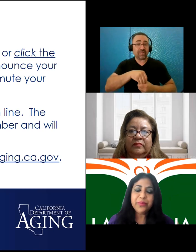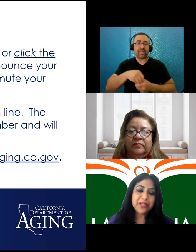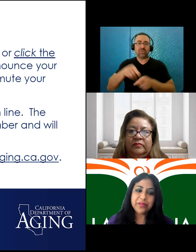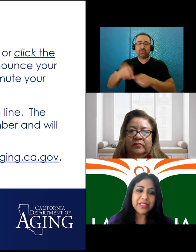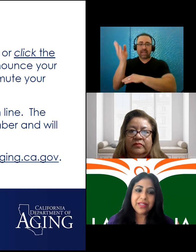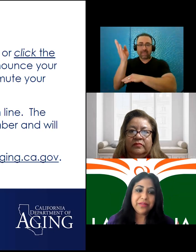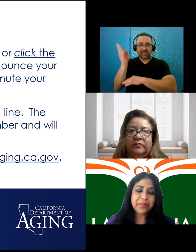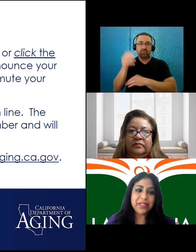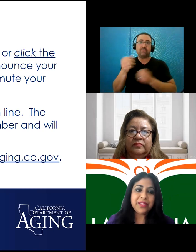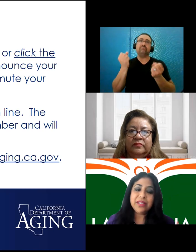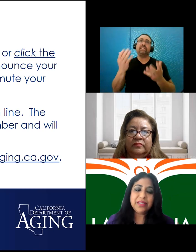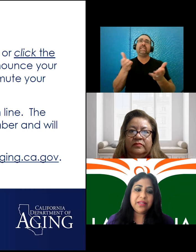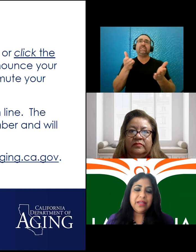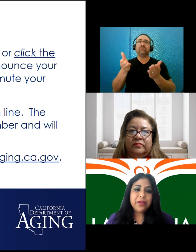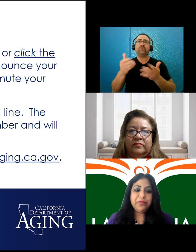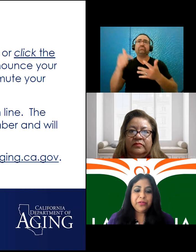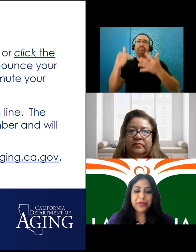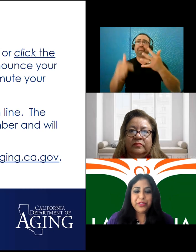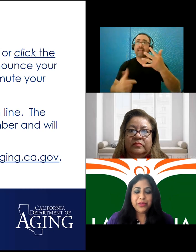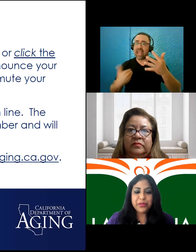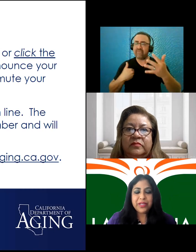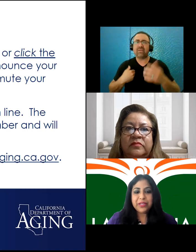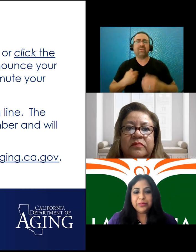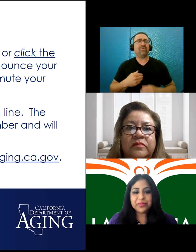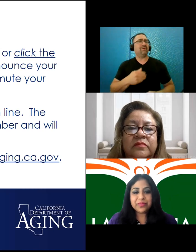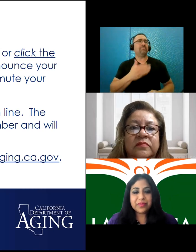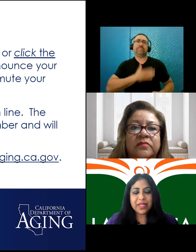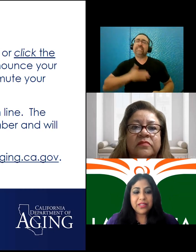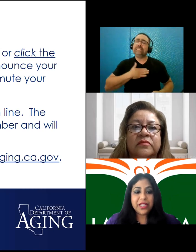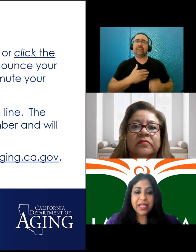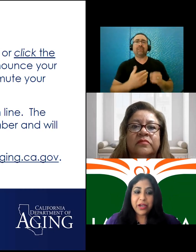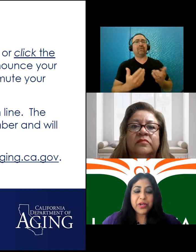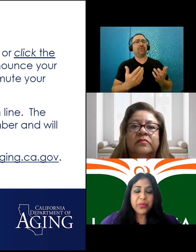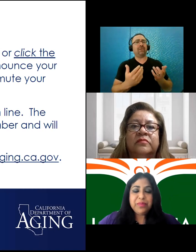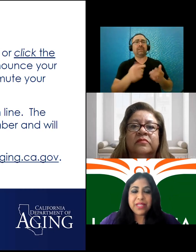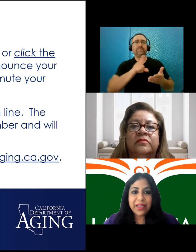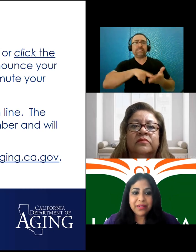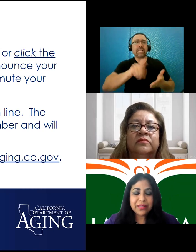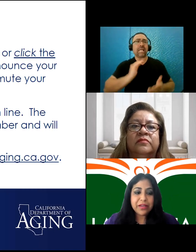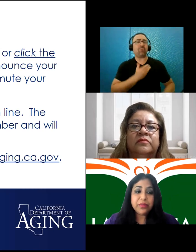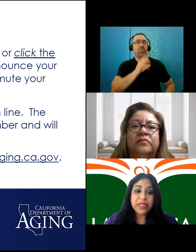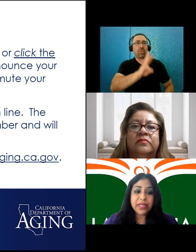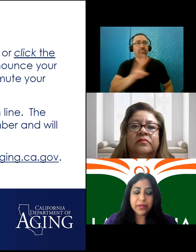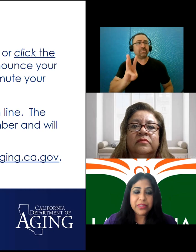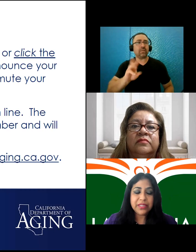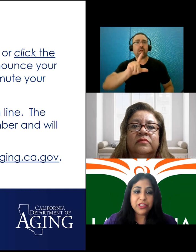there's so many services that La Familia does, and feel free to check out our website